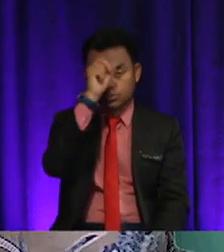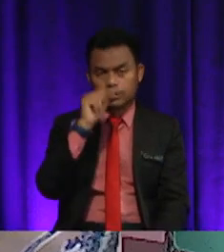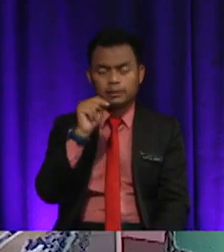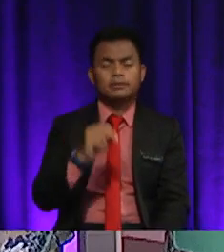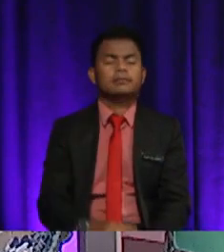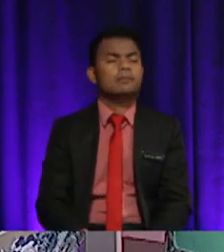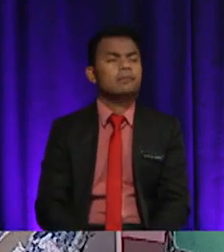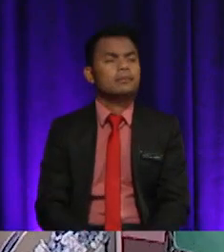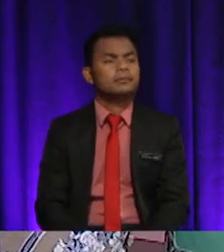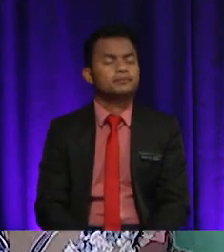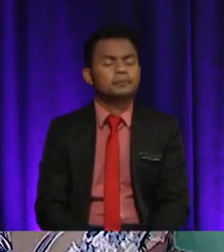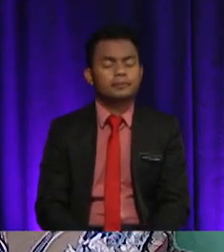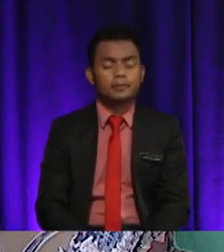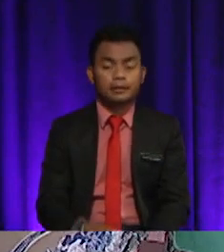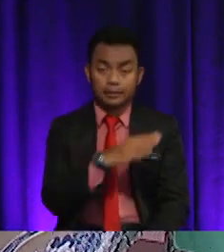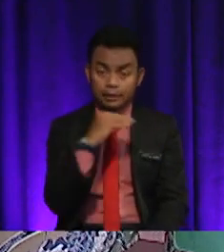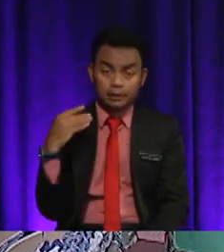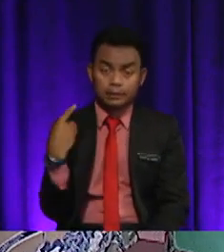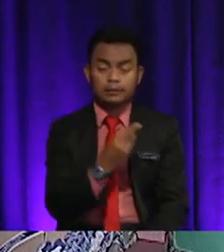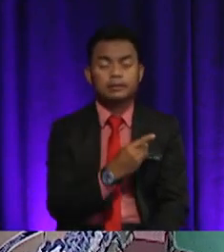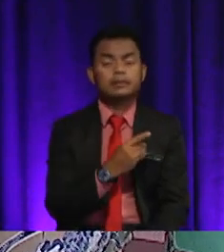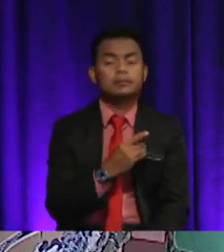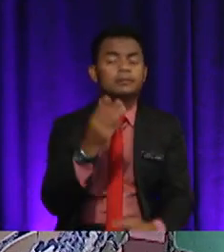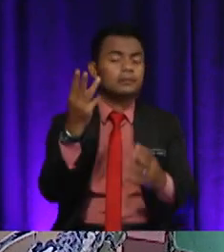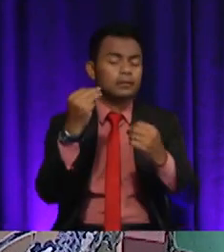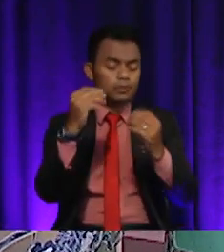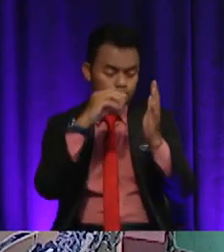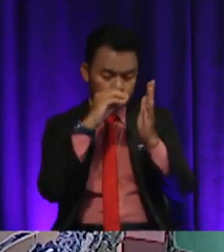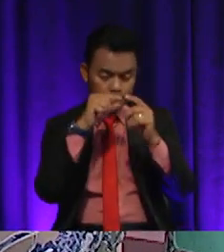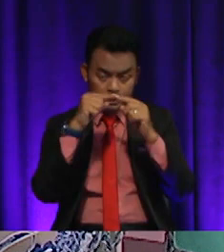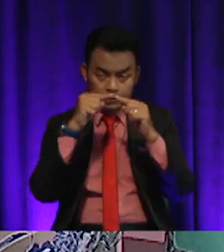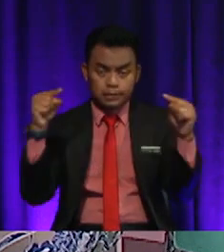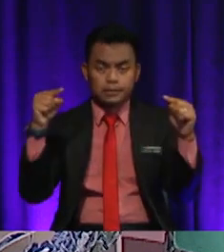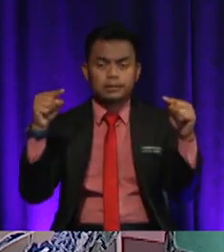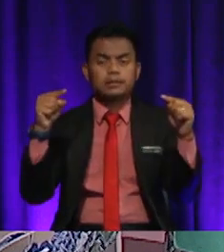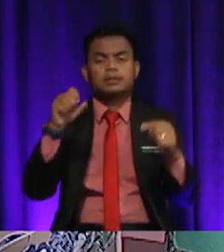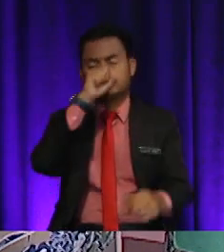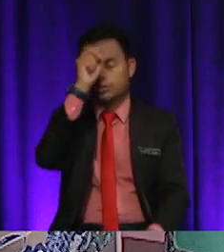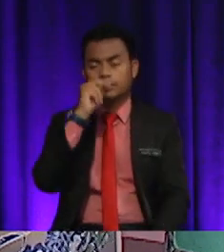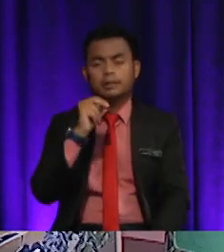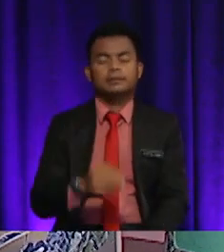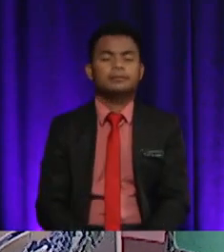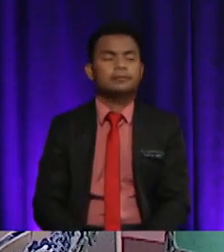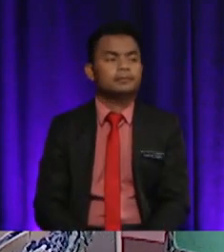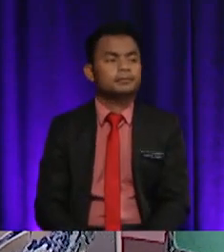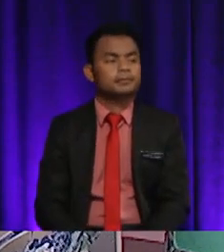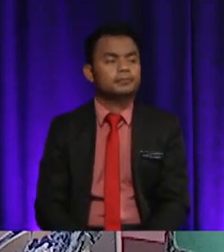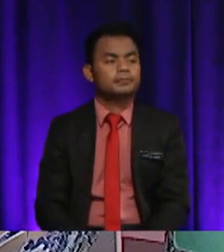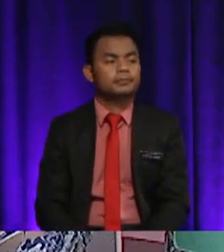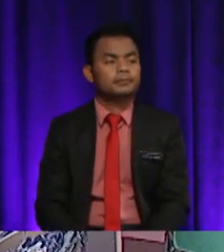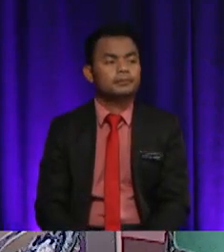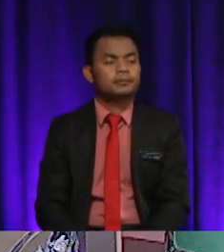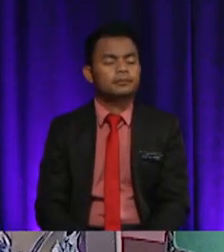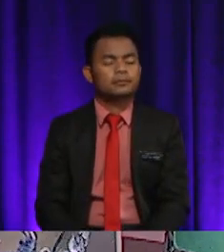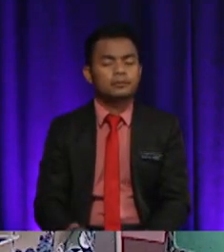to underline the keywords in the questions. Okay, so for questions 19 and 20, can I